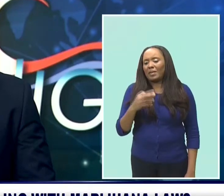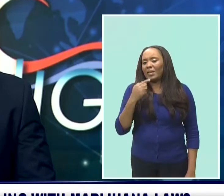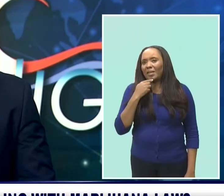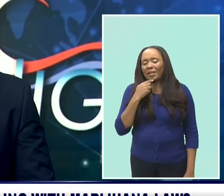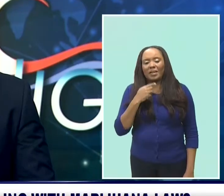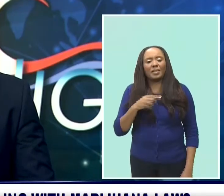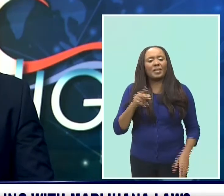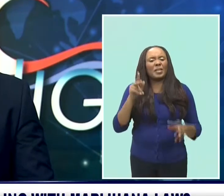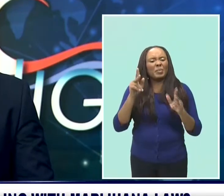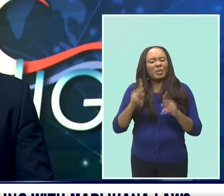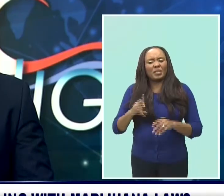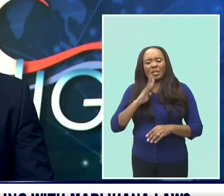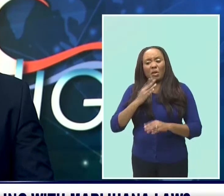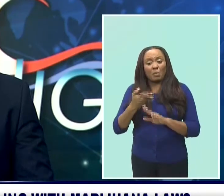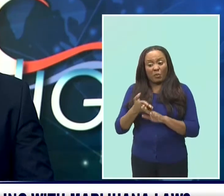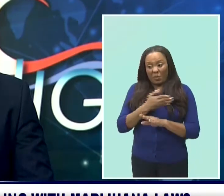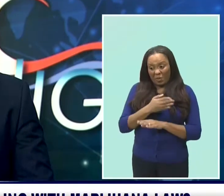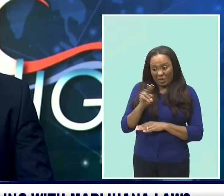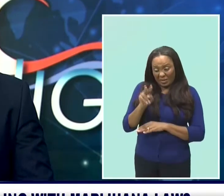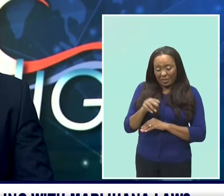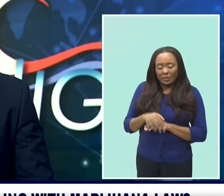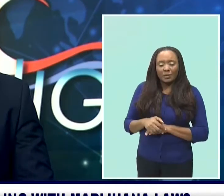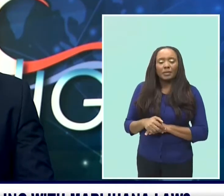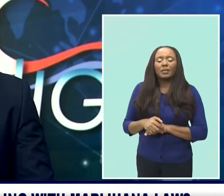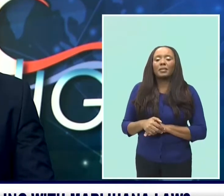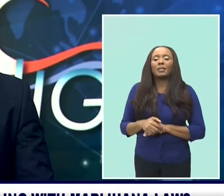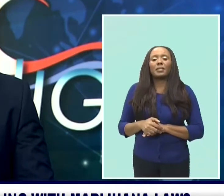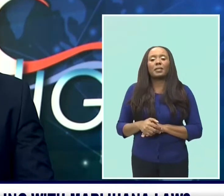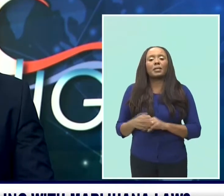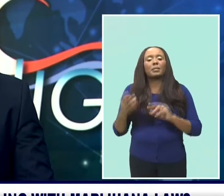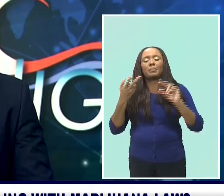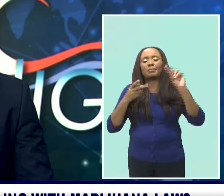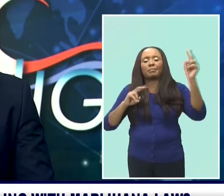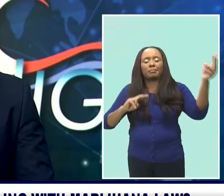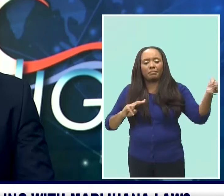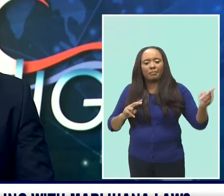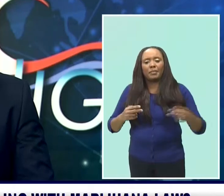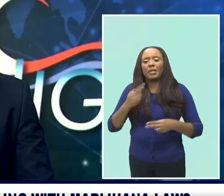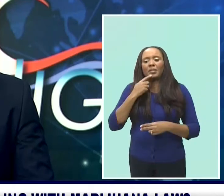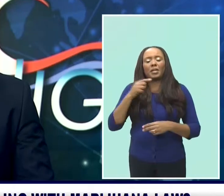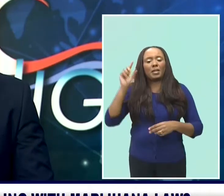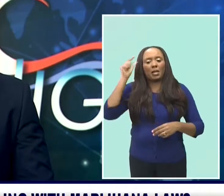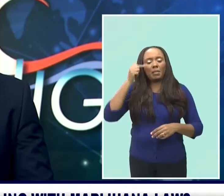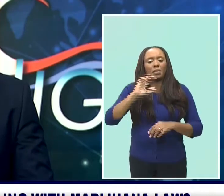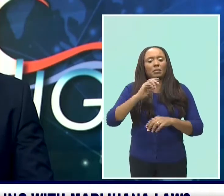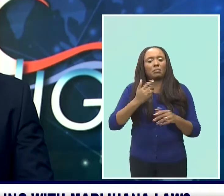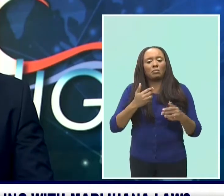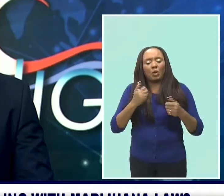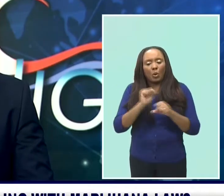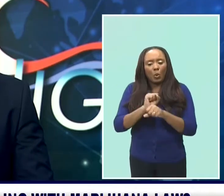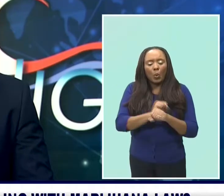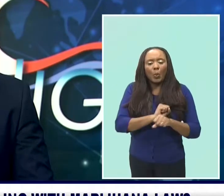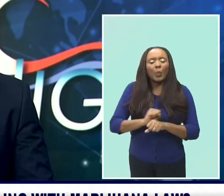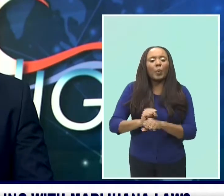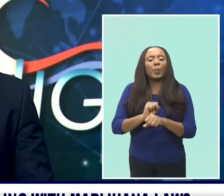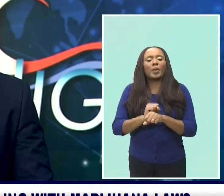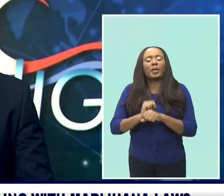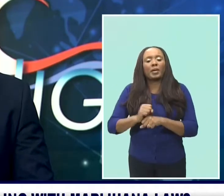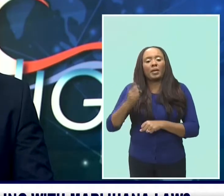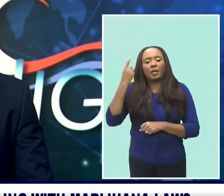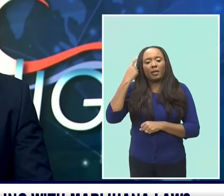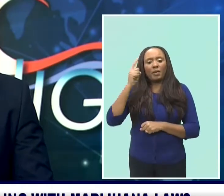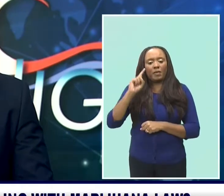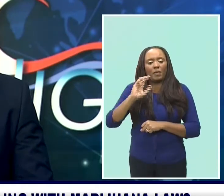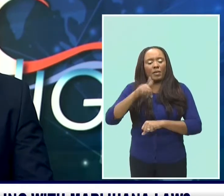misinformed. He says government has been proactive in starting to put a framework in place so that if the legislation is passed, business can start